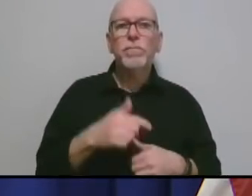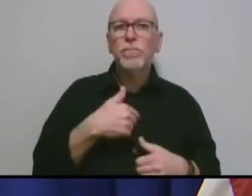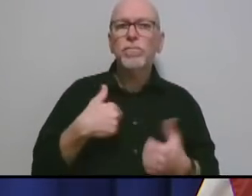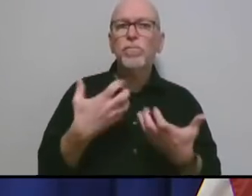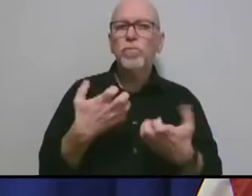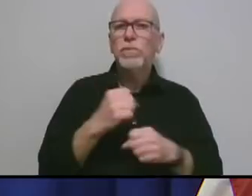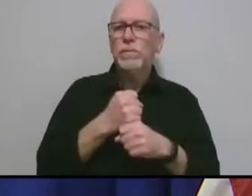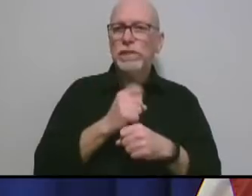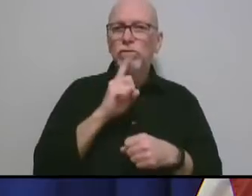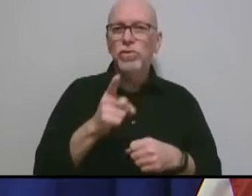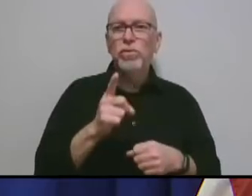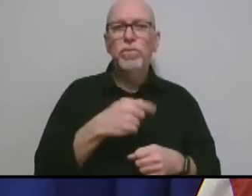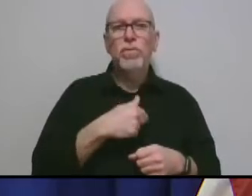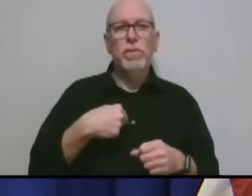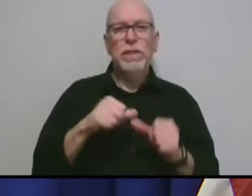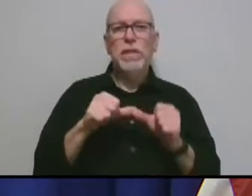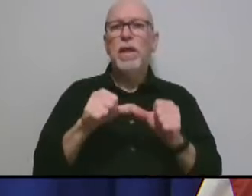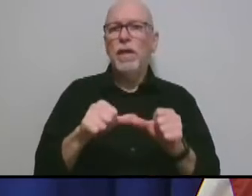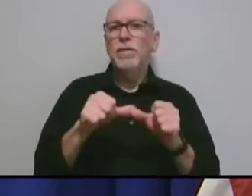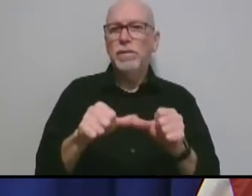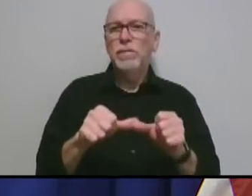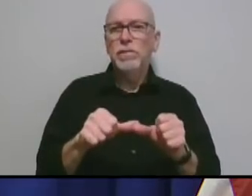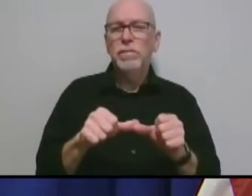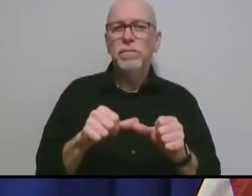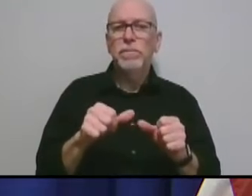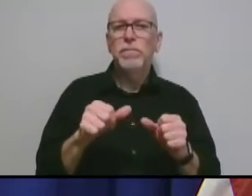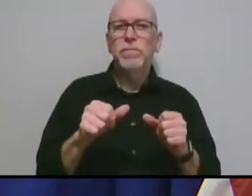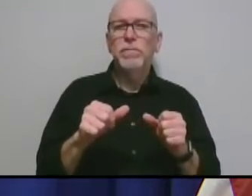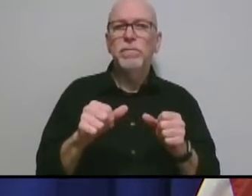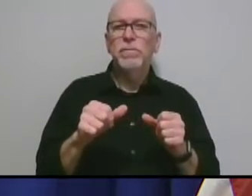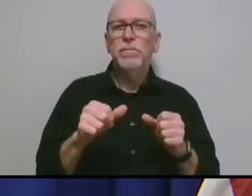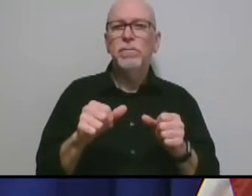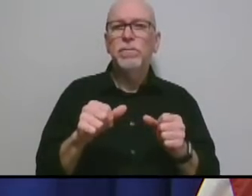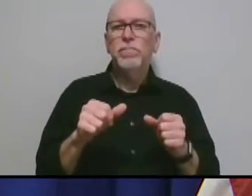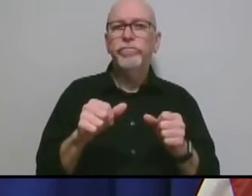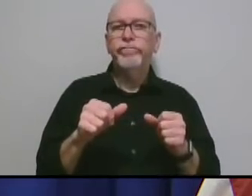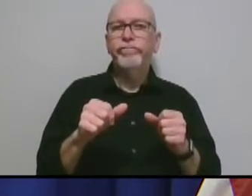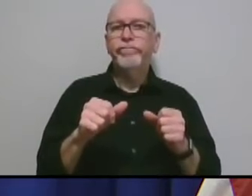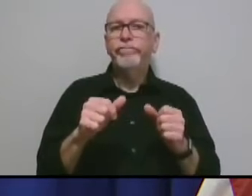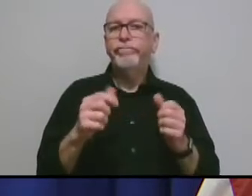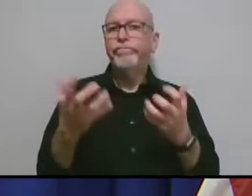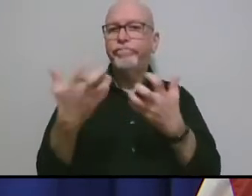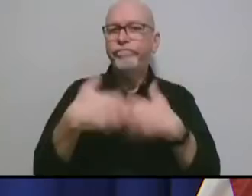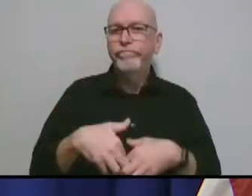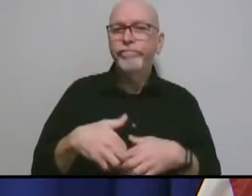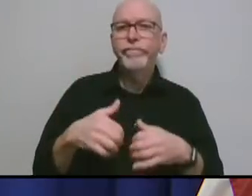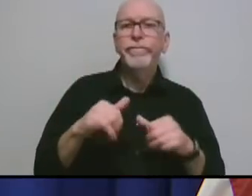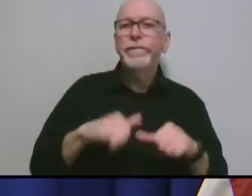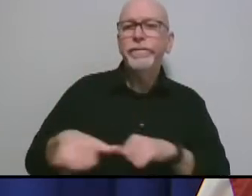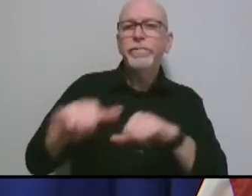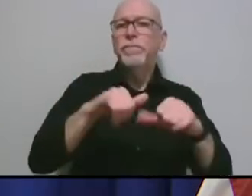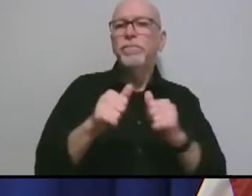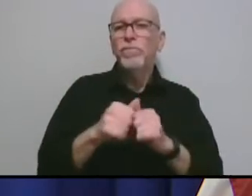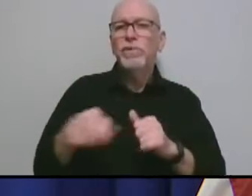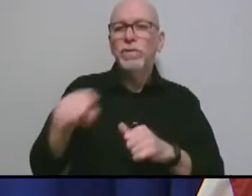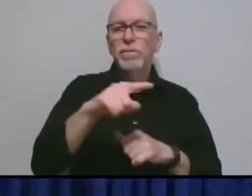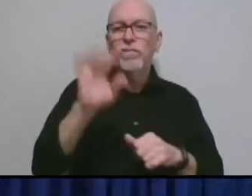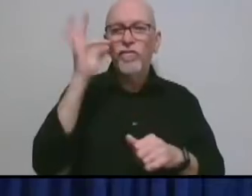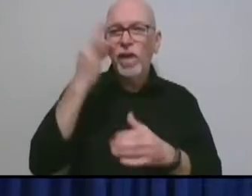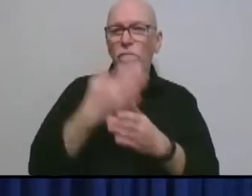sure that we're constantly in sync or singing from the same sheet of music with our federal partners. I think you had a second